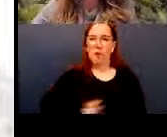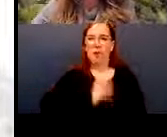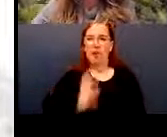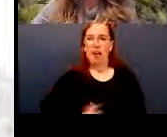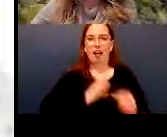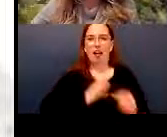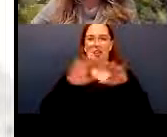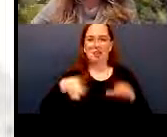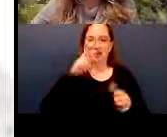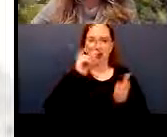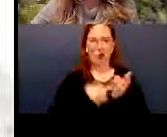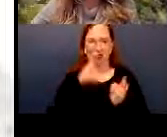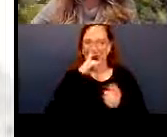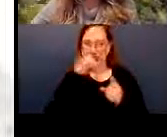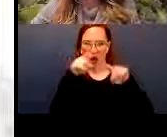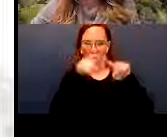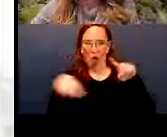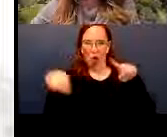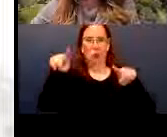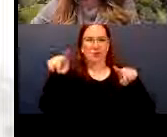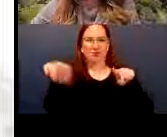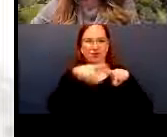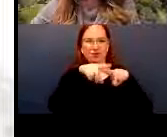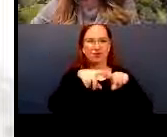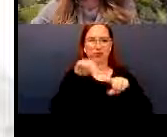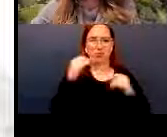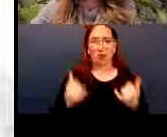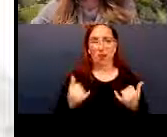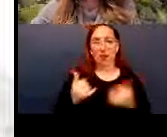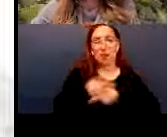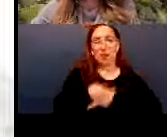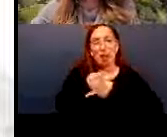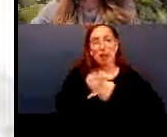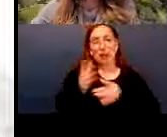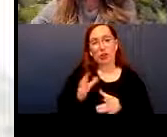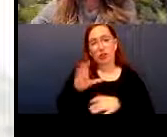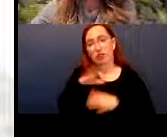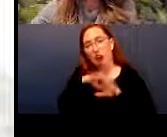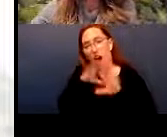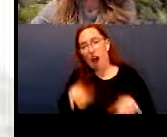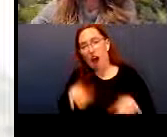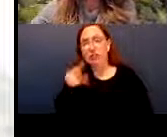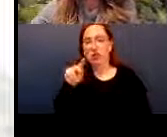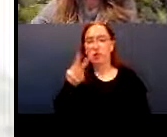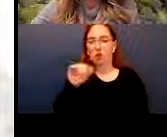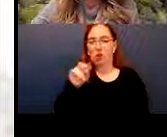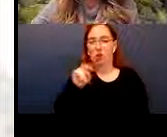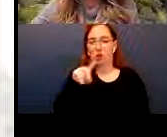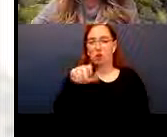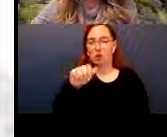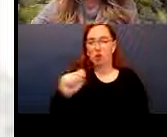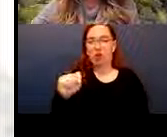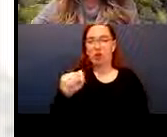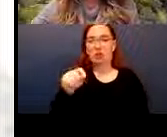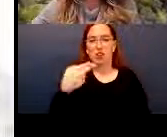area. This is the caretaker's cottage and Quonset hut located here.